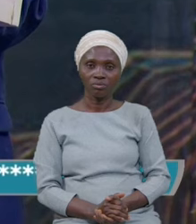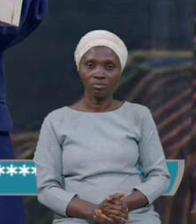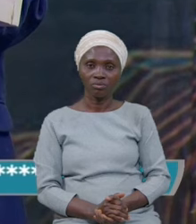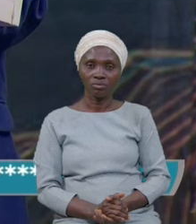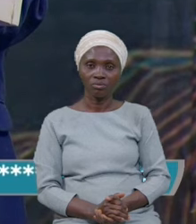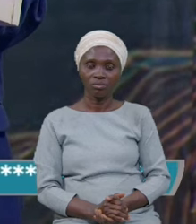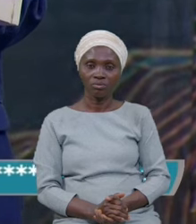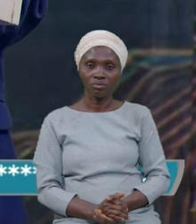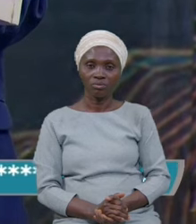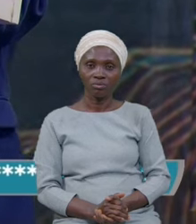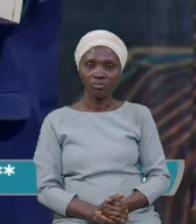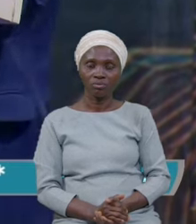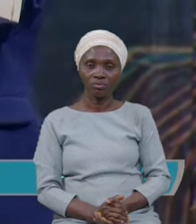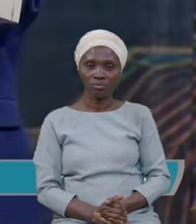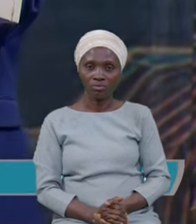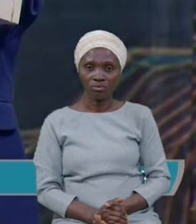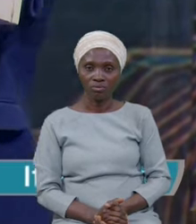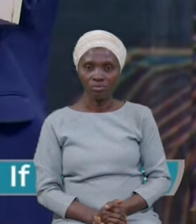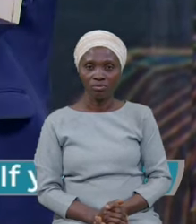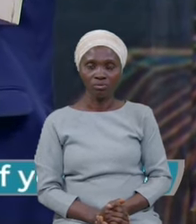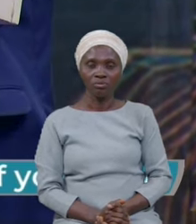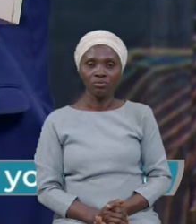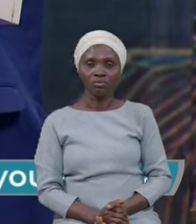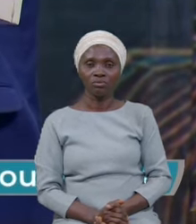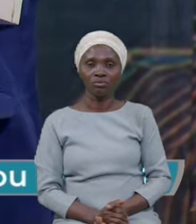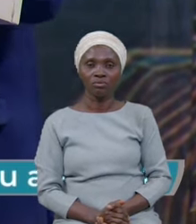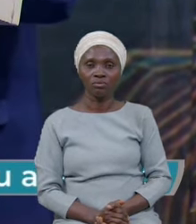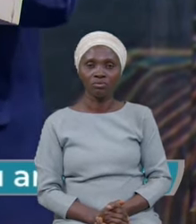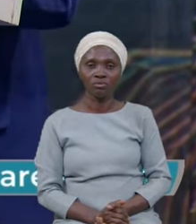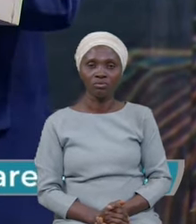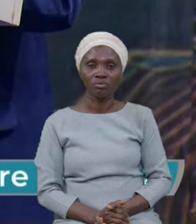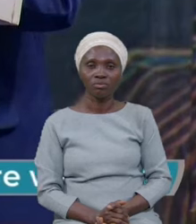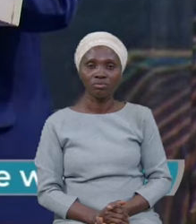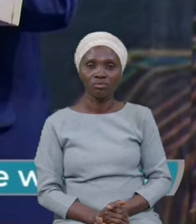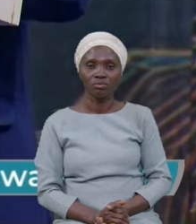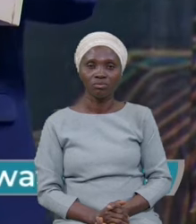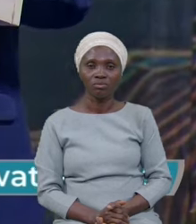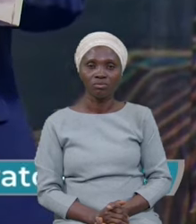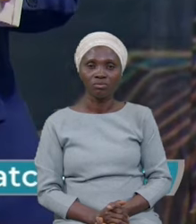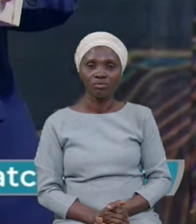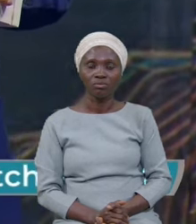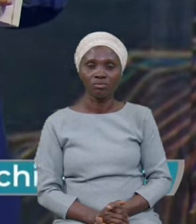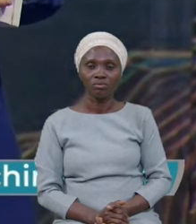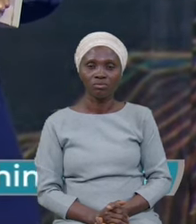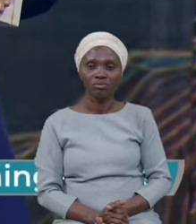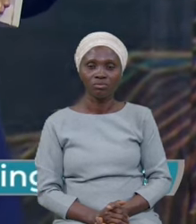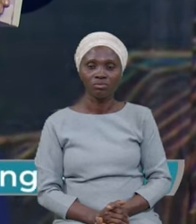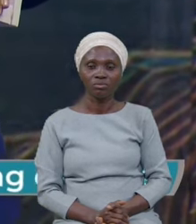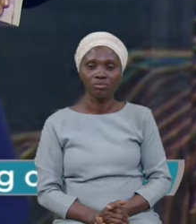here. Please get to the back, join the others at the back, and make sure that everyone is captured.